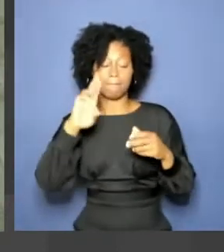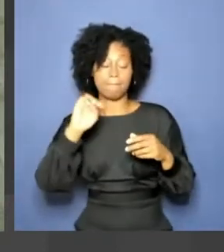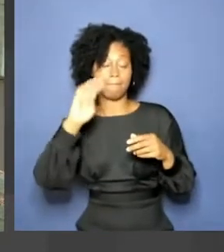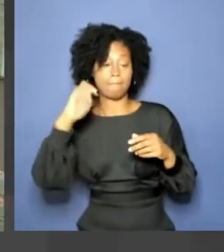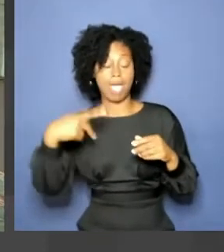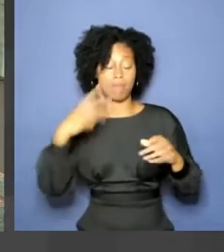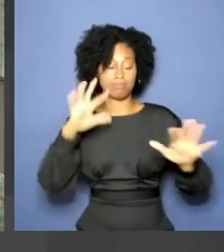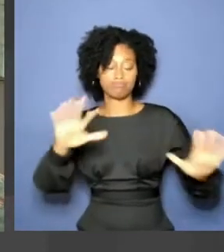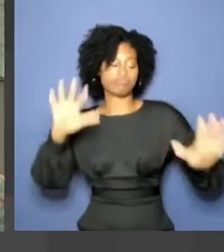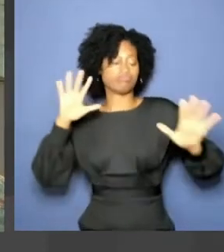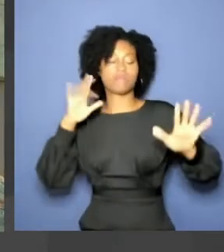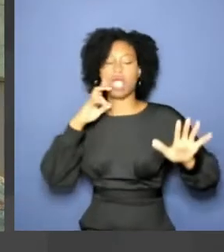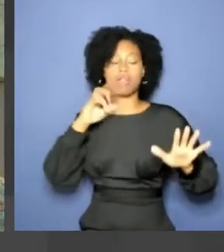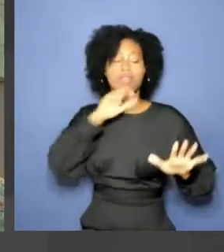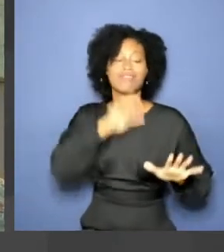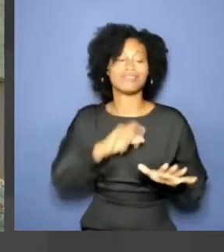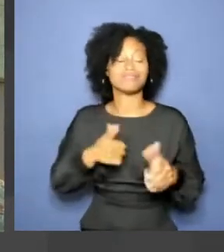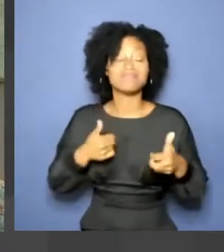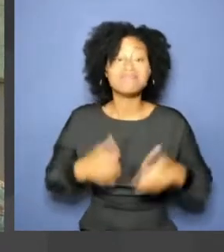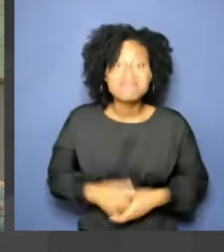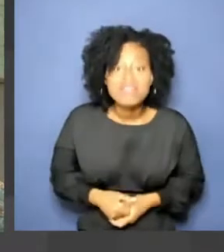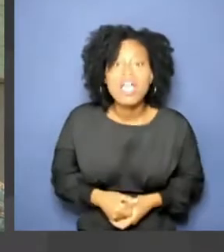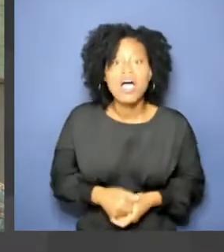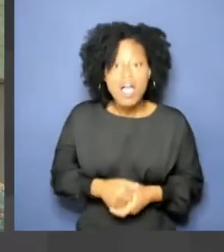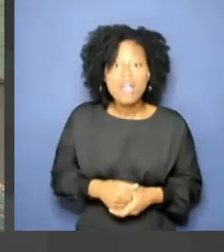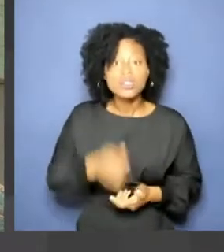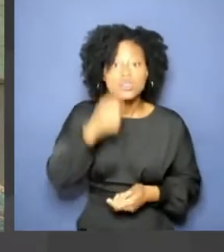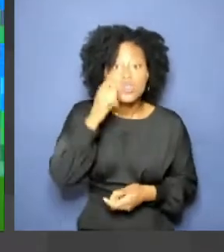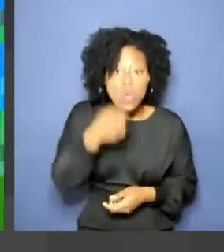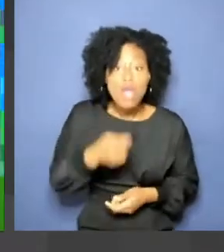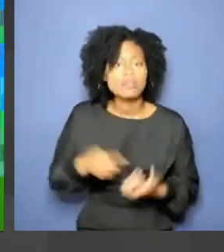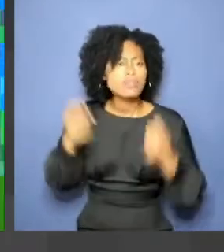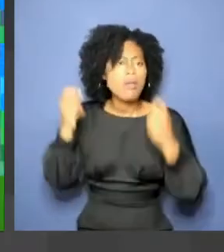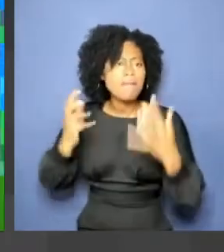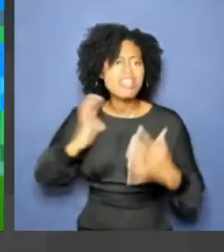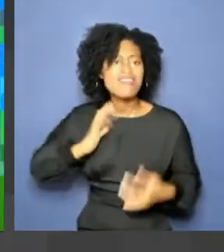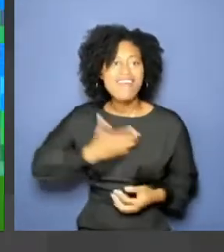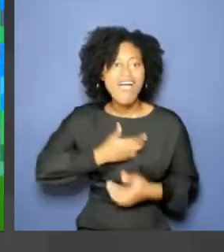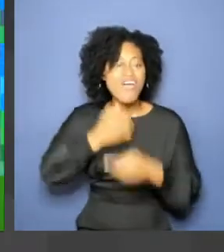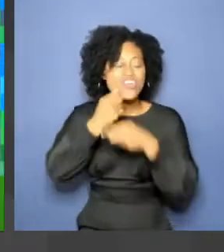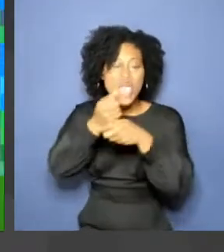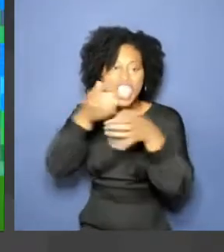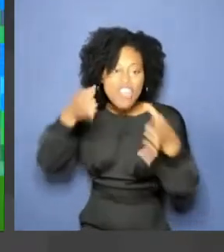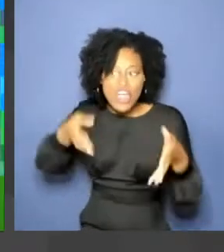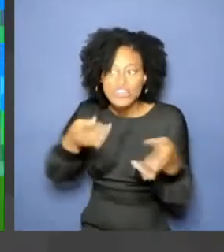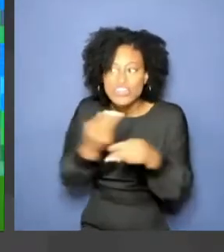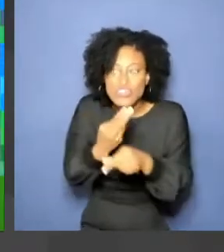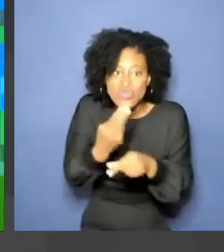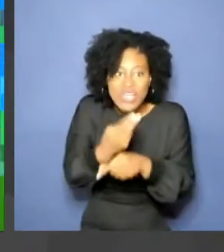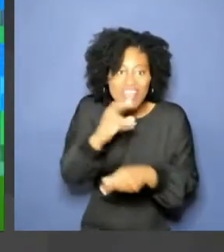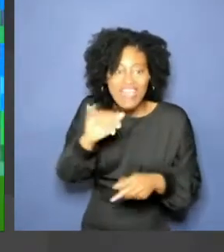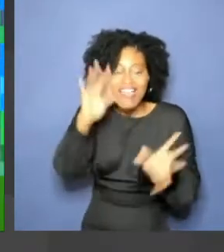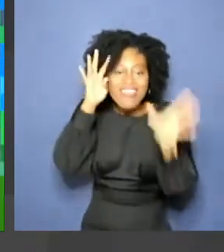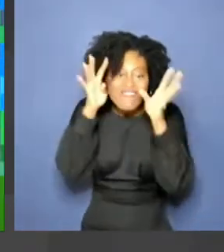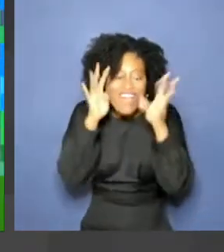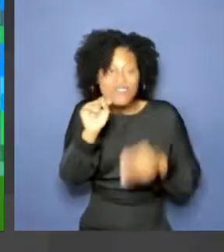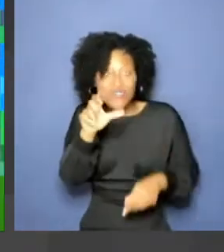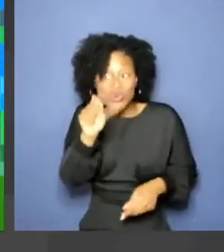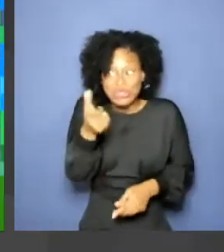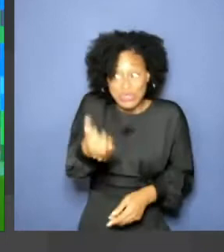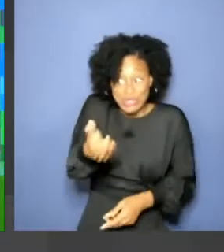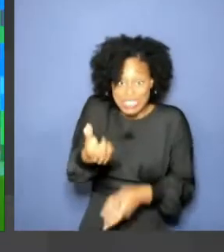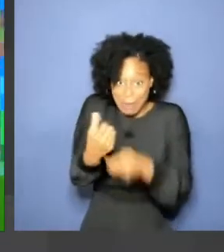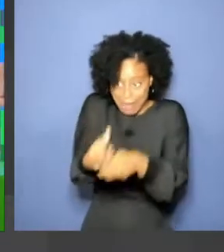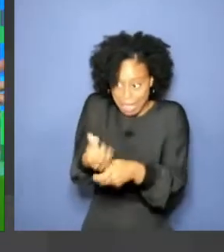beyond. That's so cool. I mean, so many of our creators are using the innovative tools that you've made to just